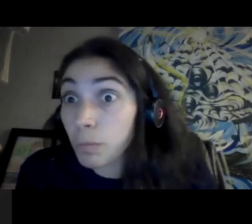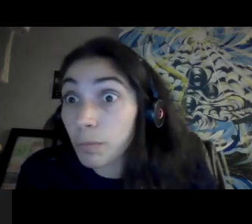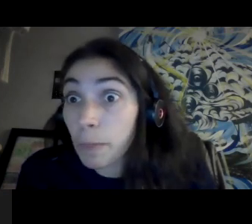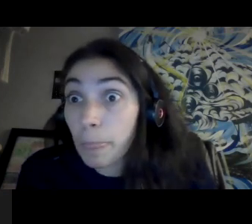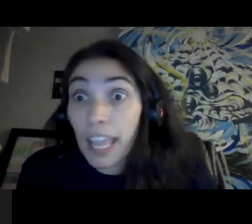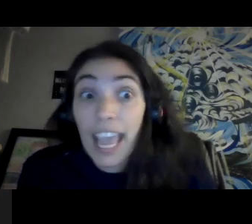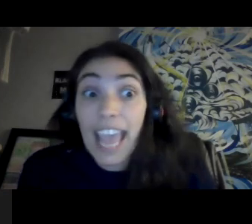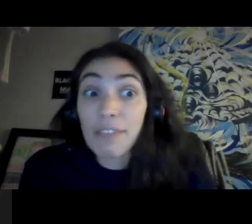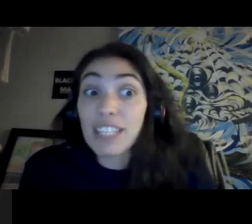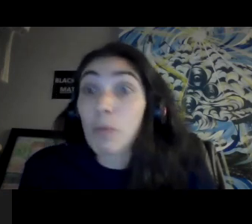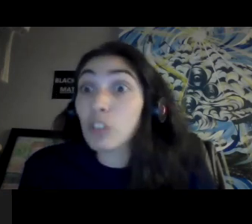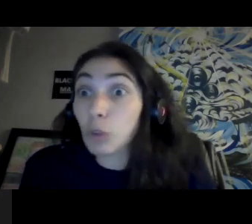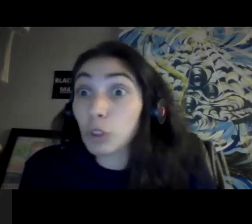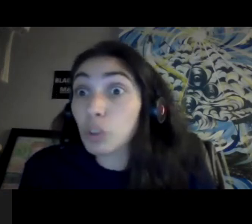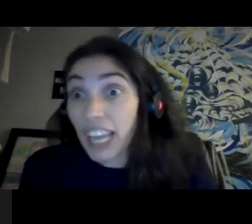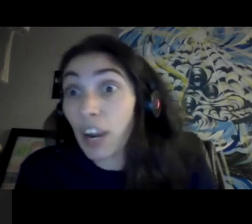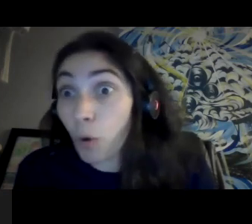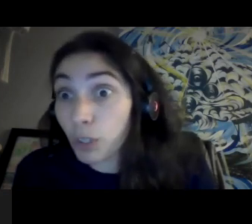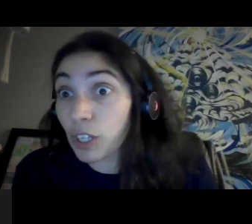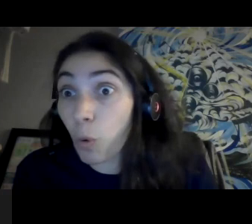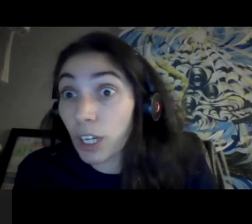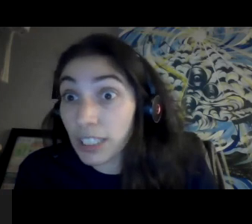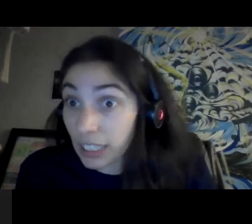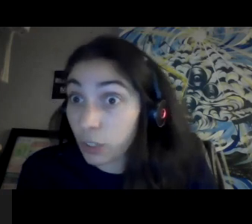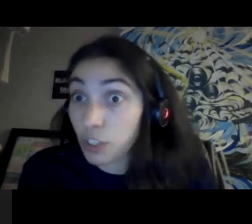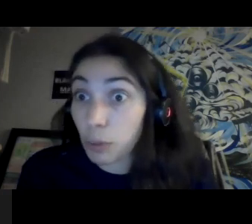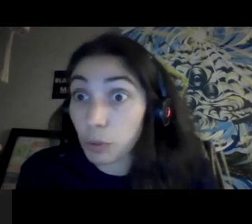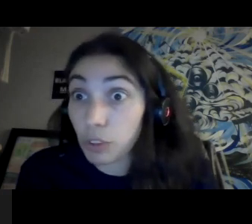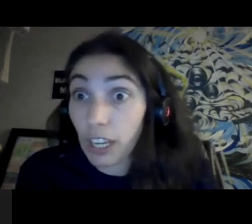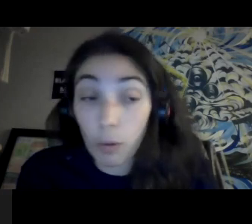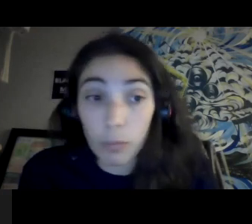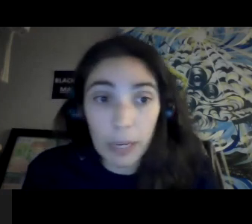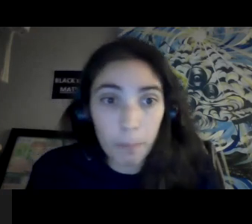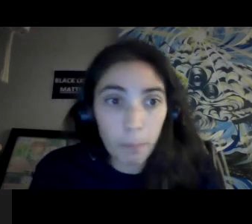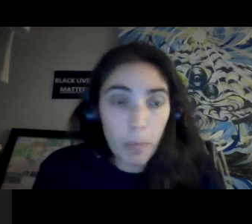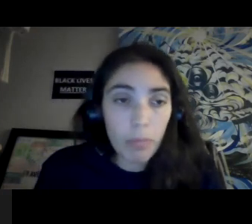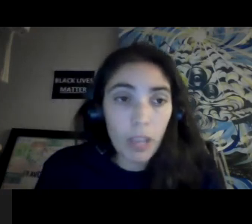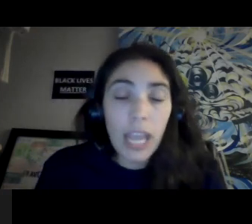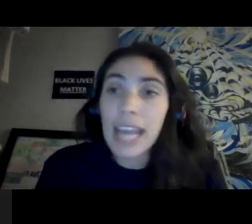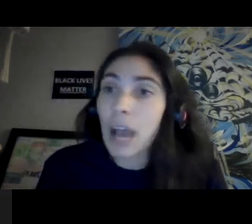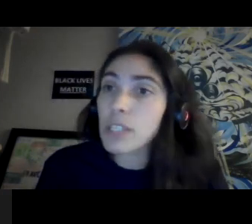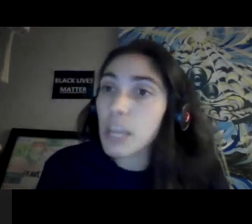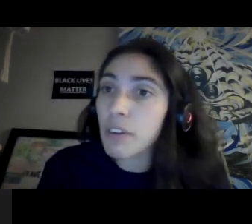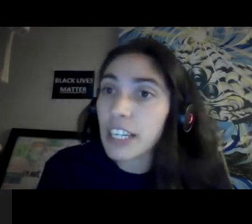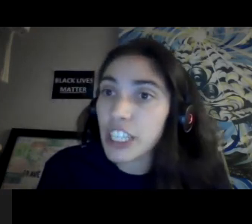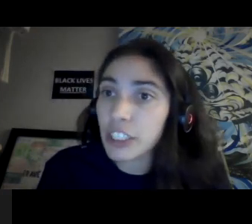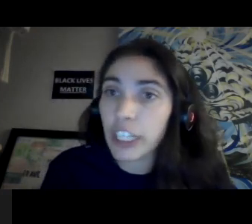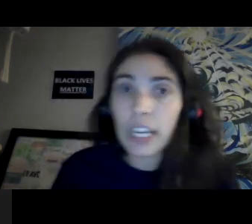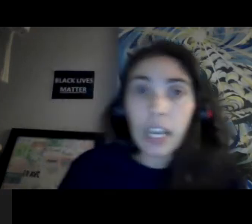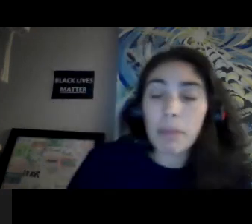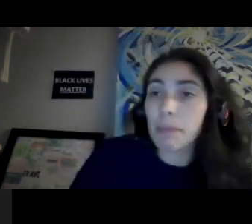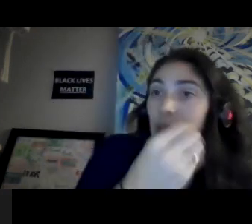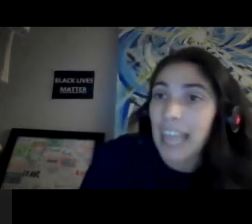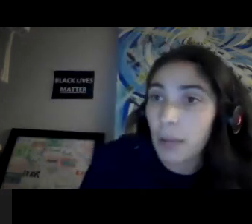home. And if someone told you stay home, you're in quarantine, you're supposed to stay home, right? Now, some of our